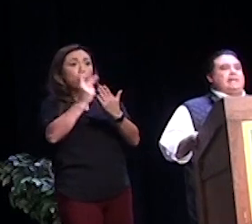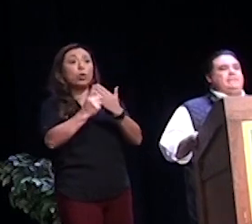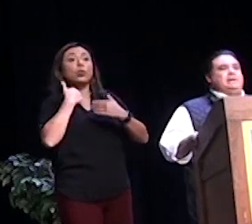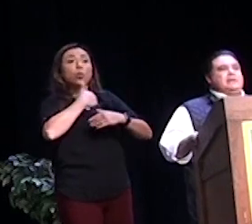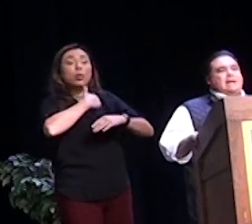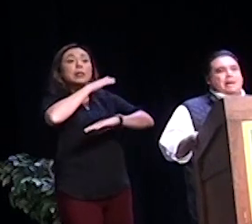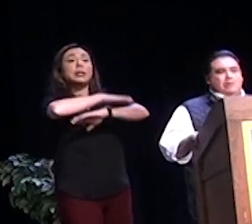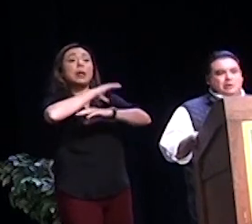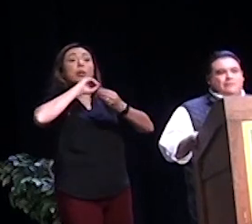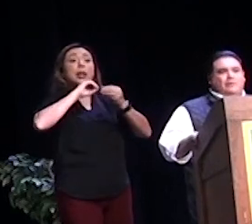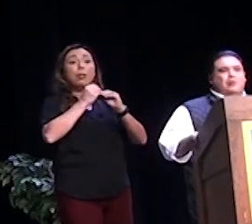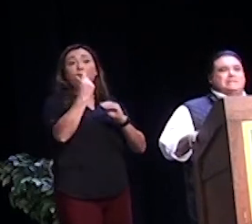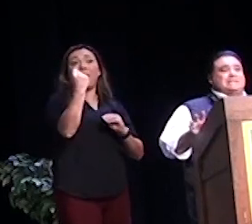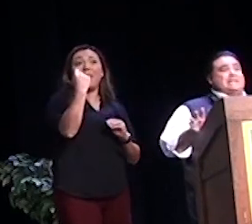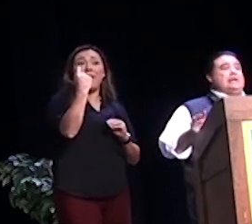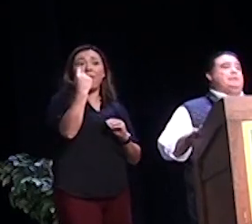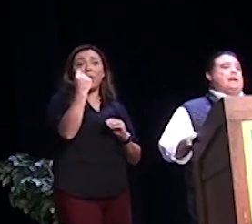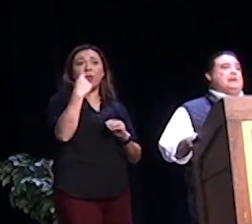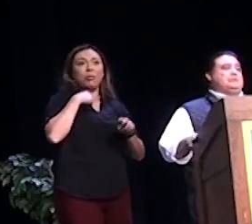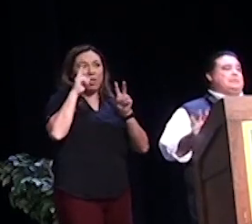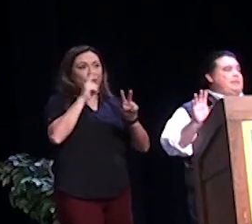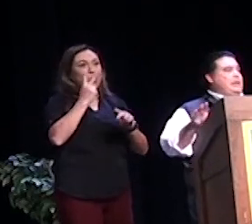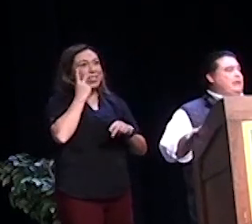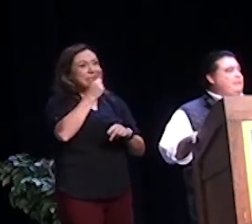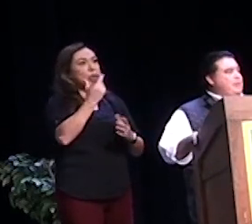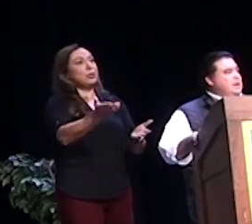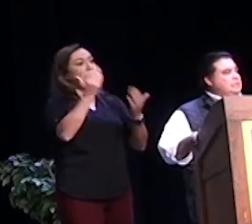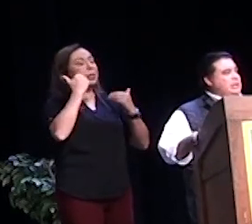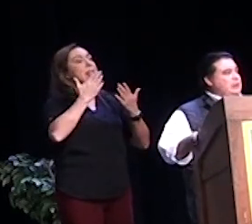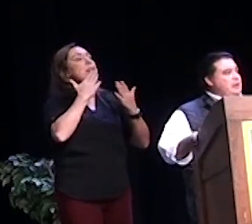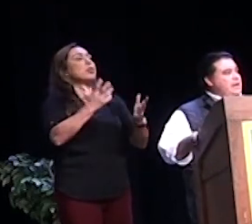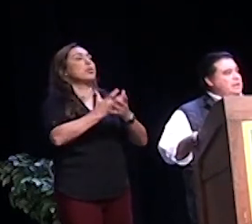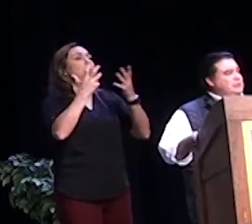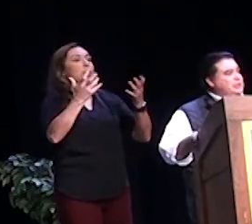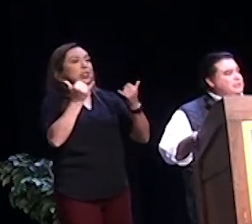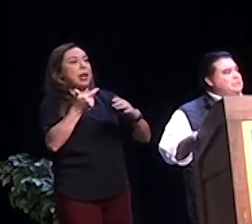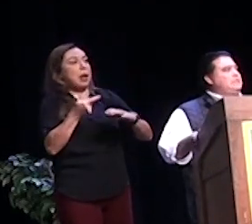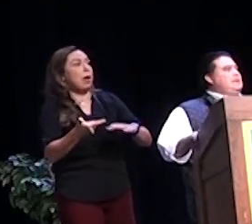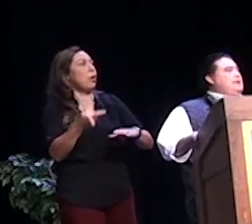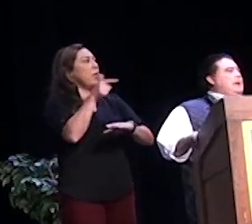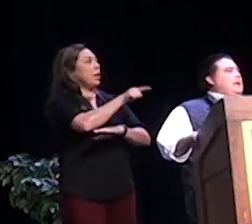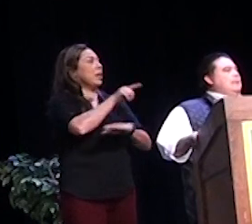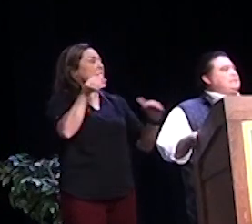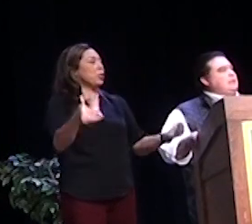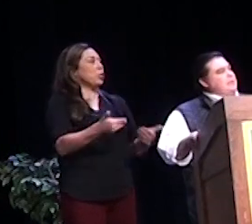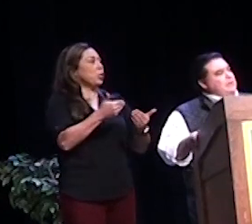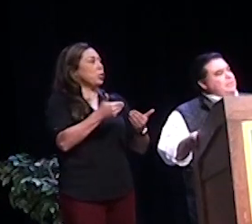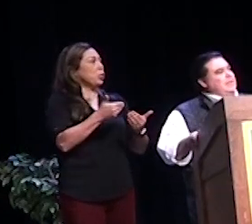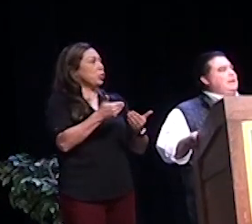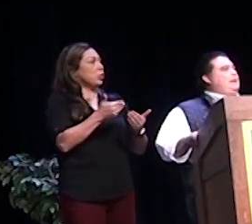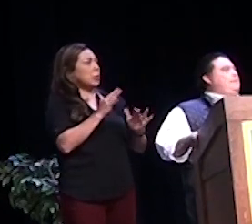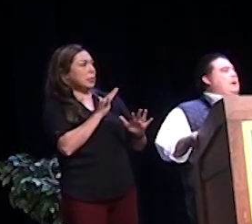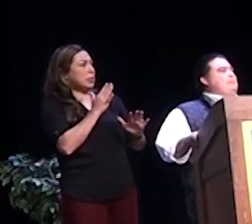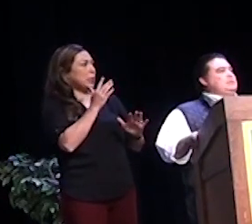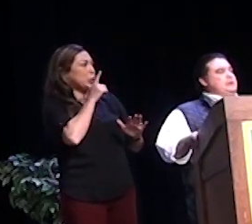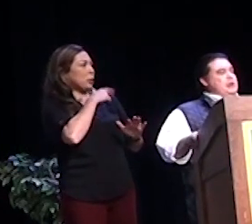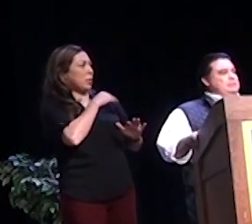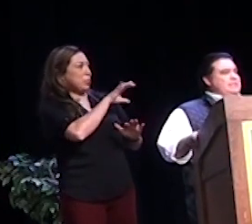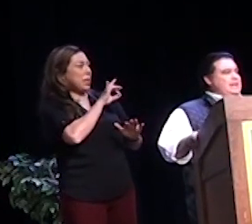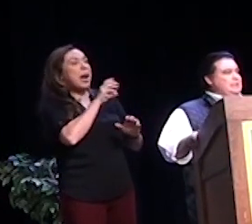We're at table 11, and we look forward to seeing you there. So thank y'all very much, and I'll go ahead and introduce. Let's go